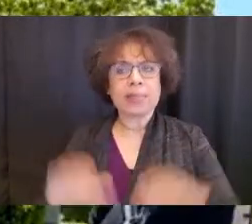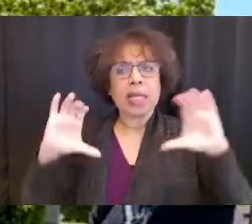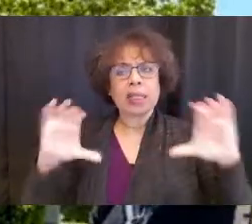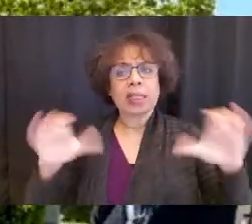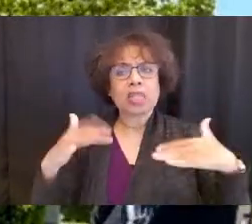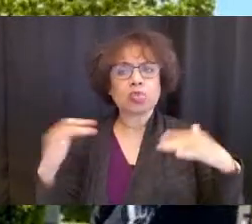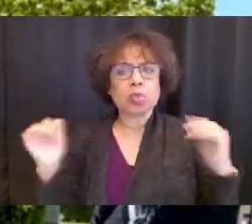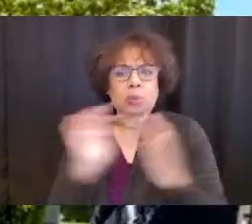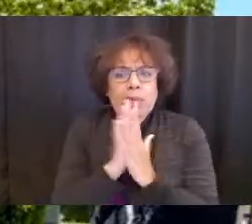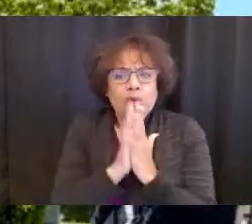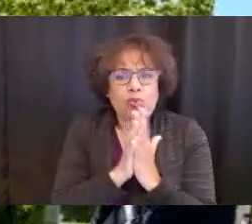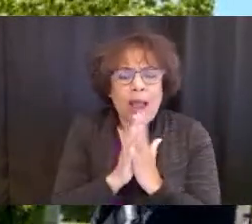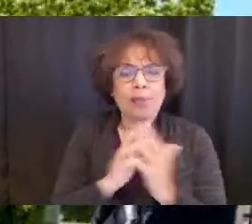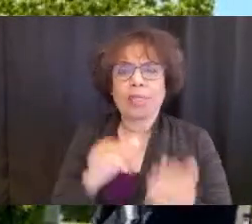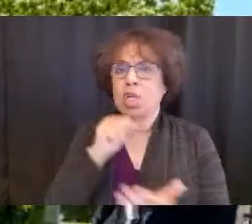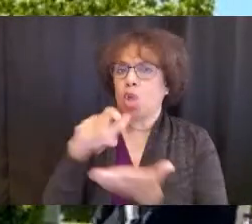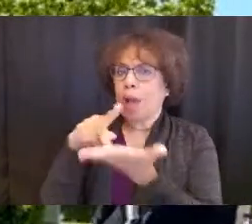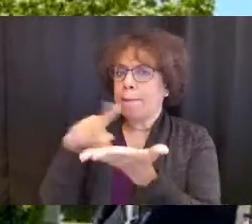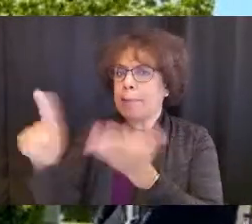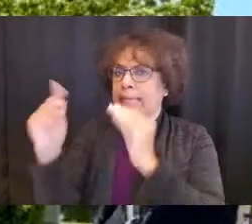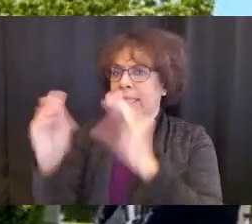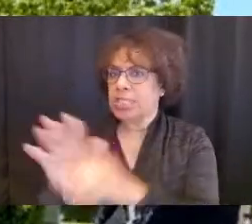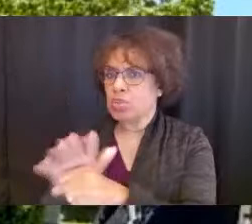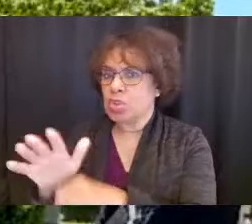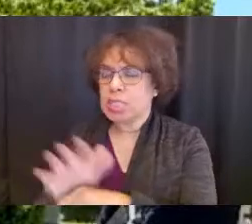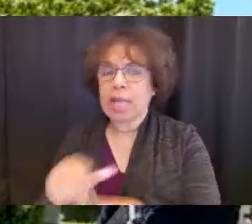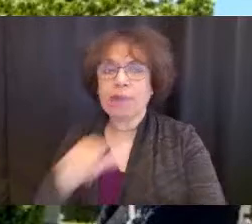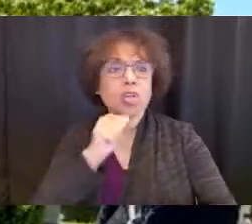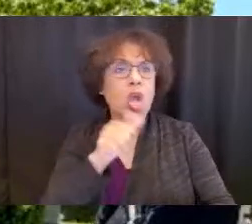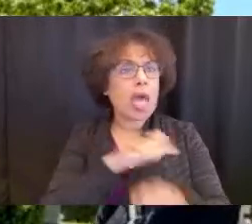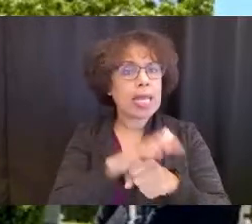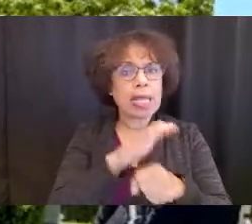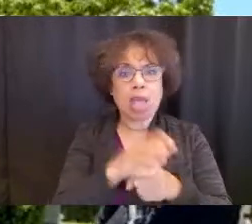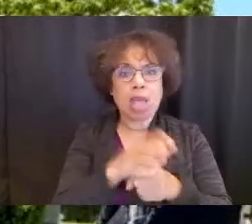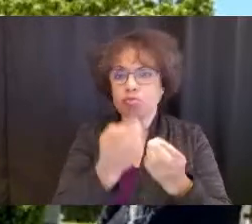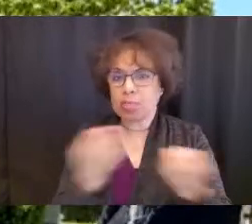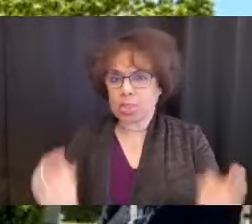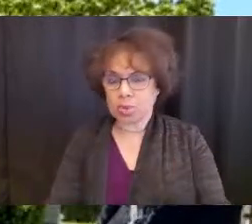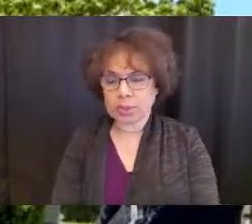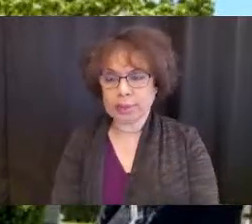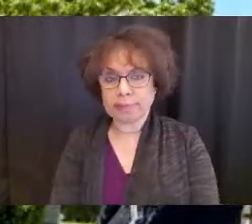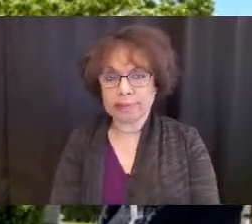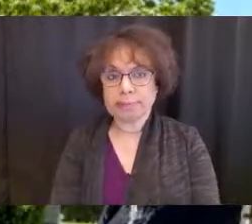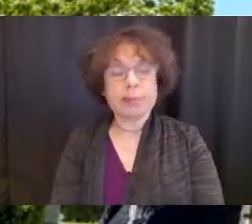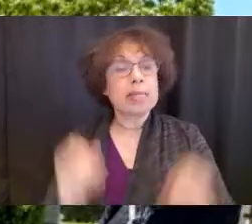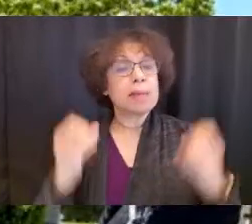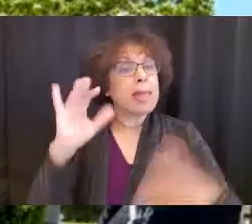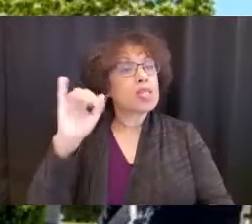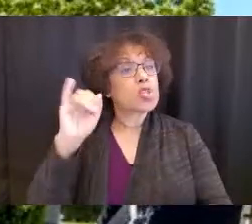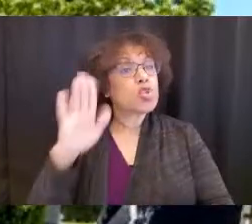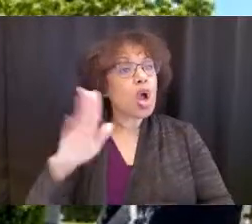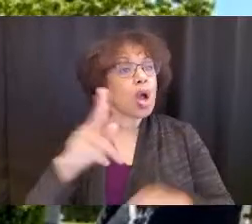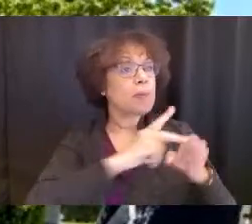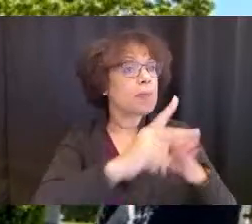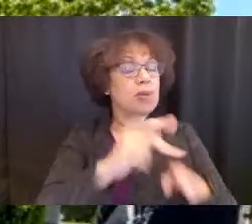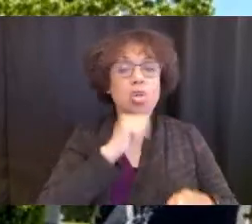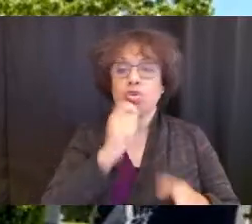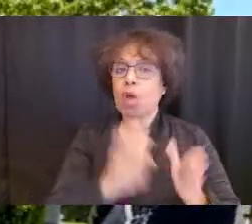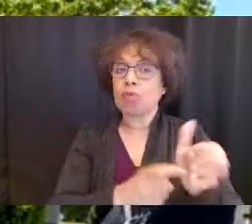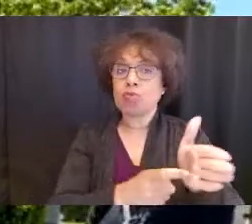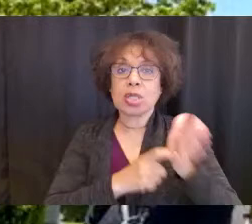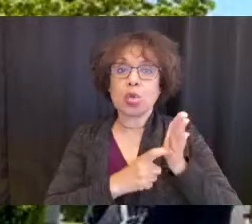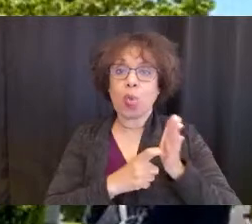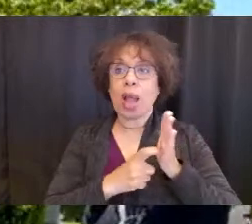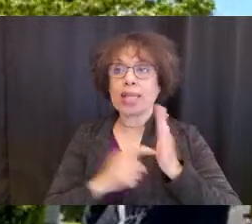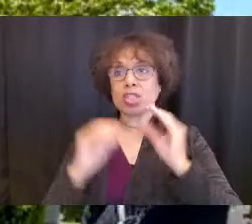low salaries, and lack of resources. There are also many jobs and professions that don't require the education that a